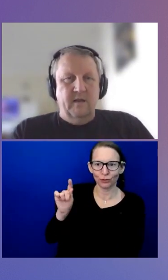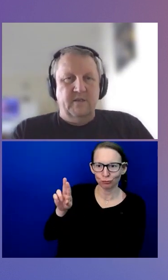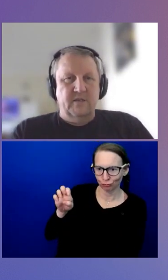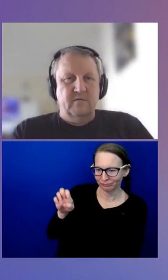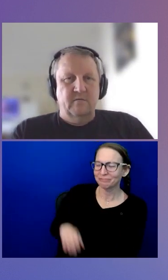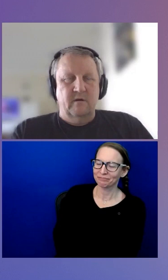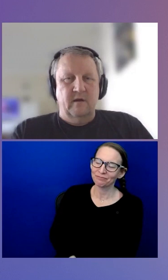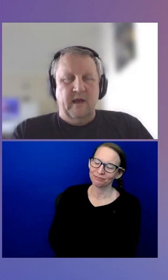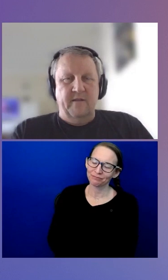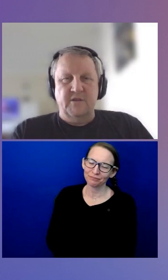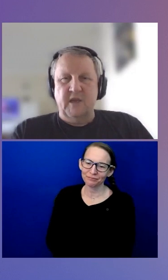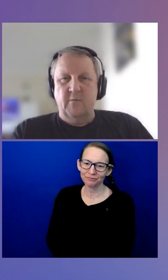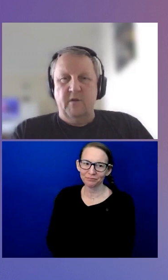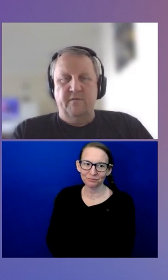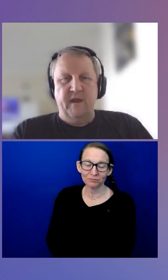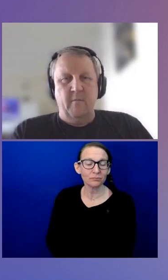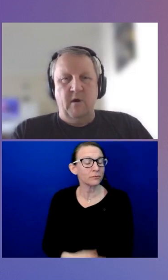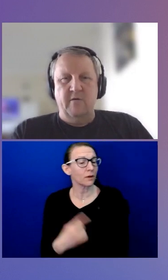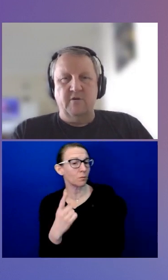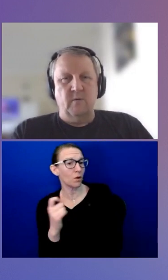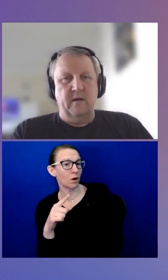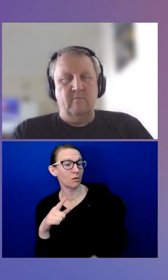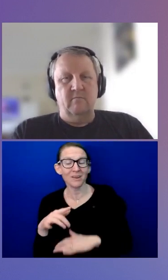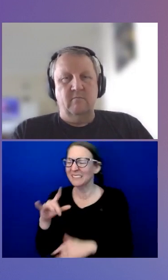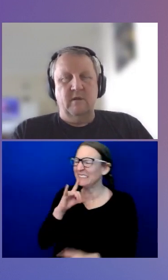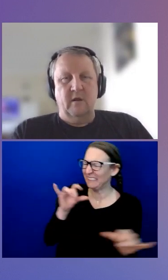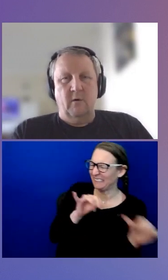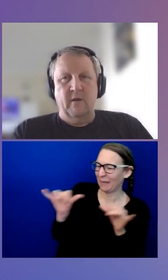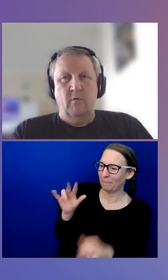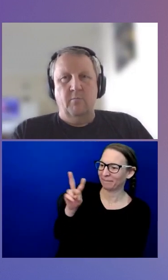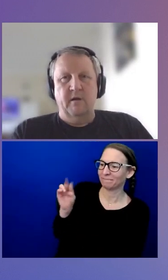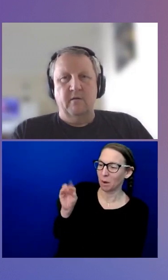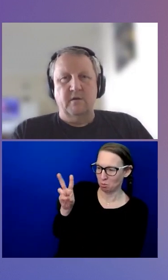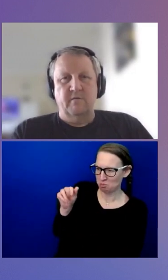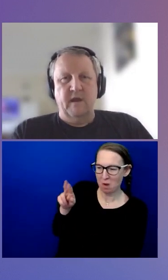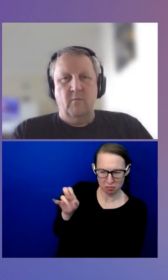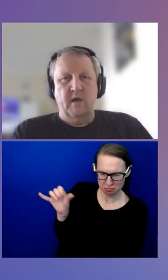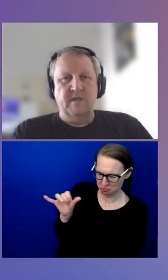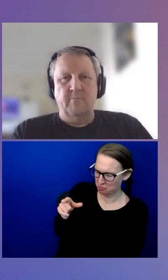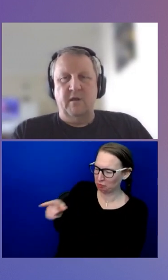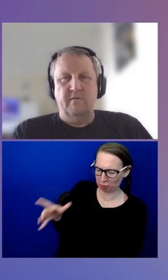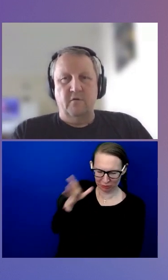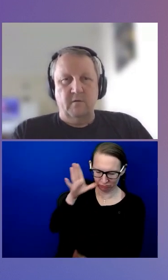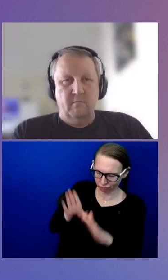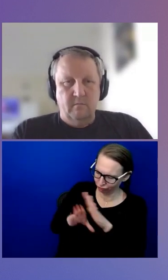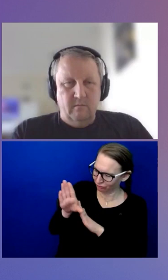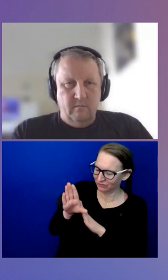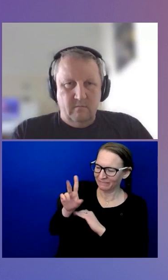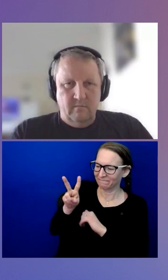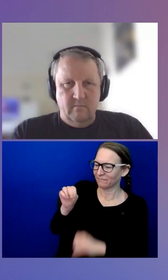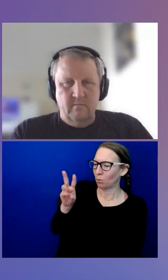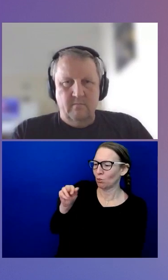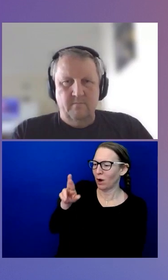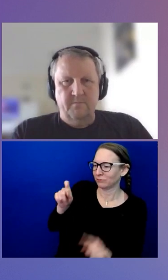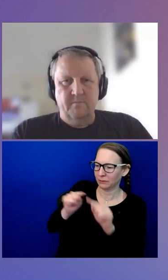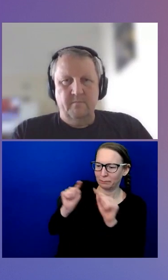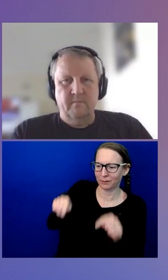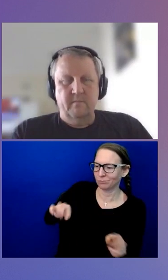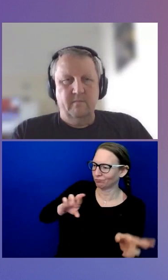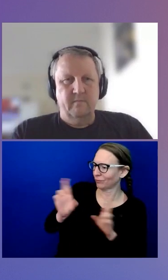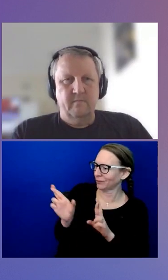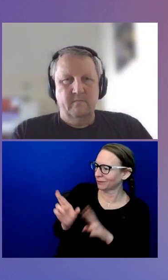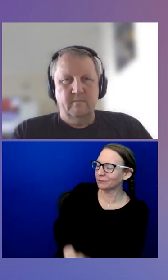You know, same with VMware as well. You know, it will build a VMware template for you.